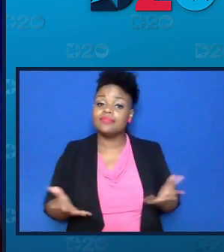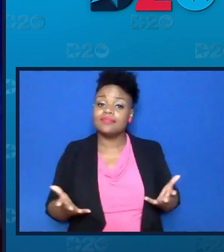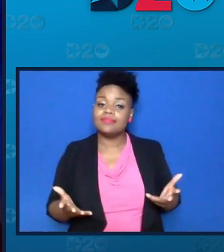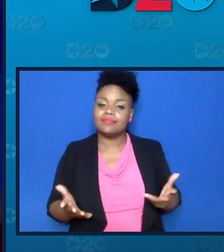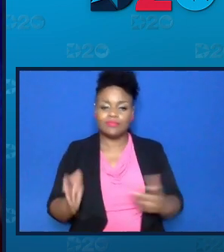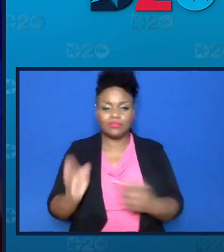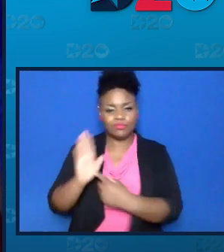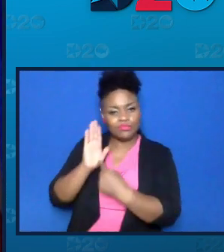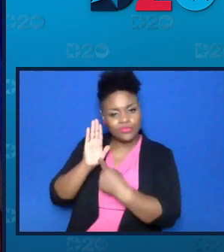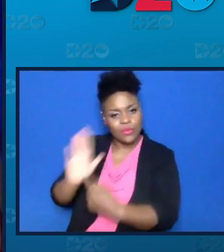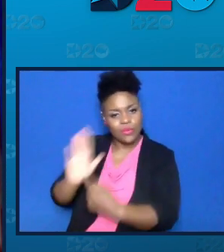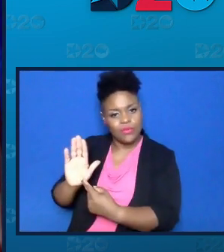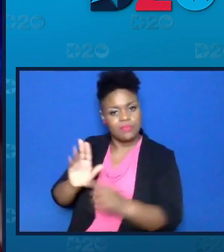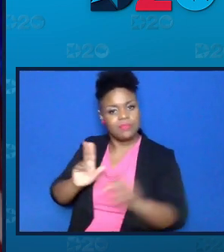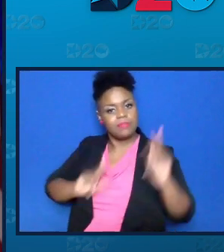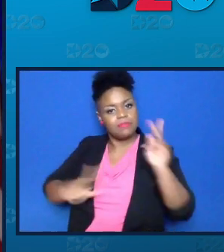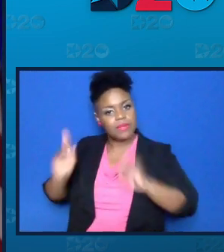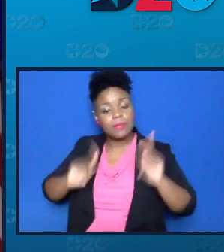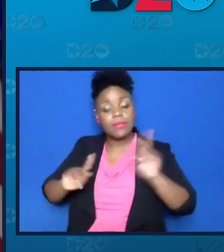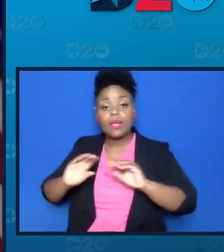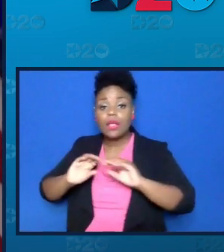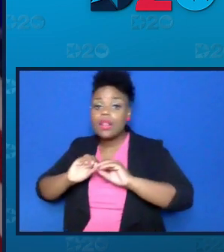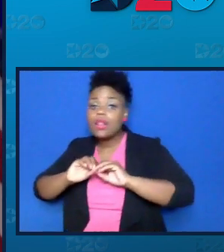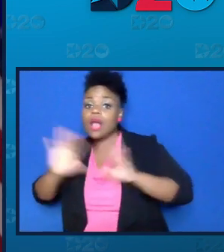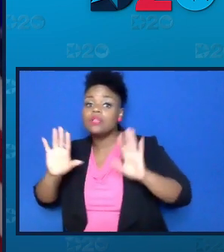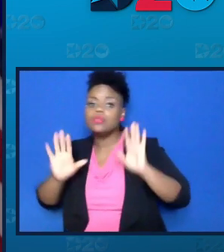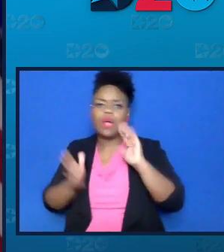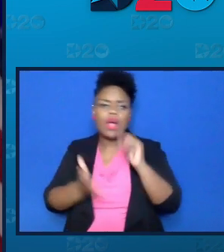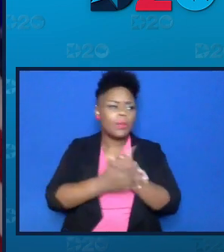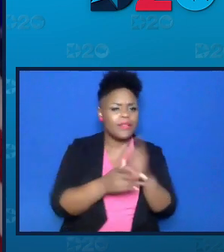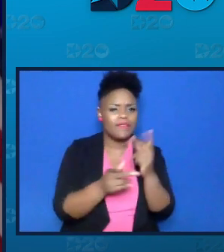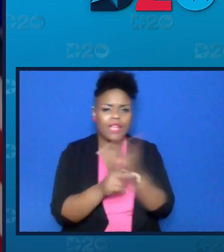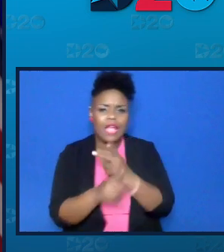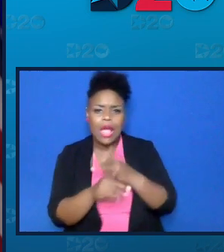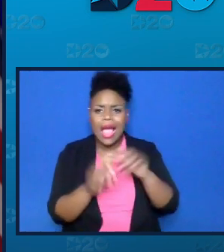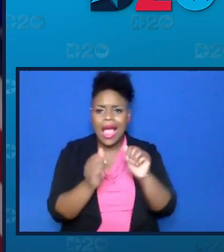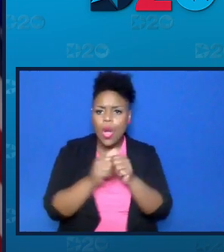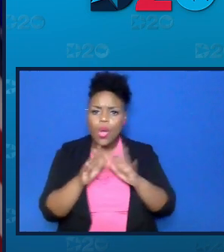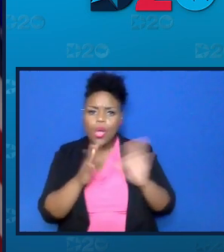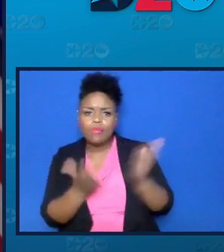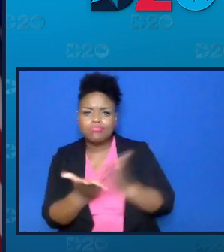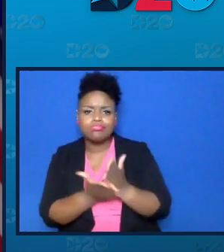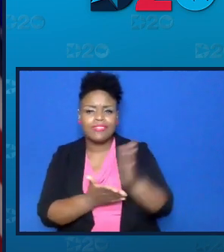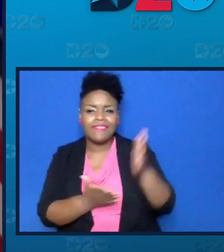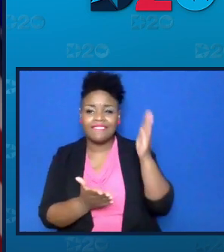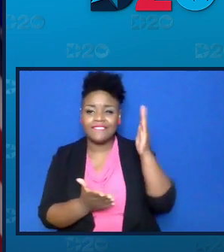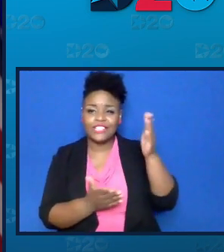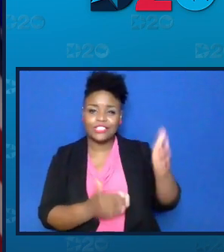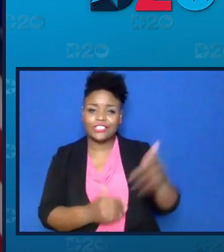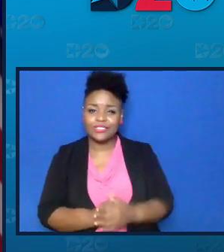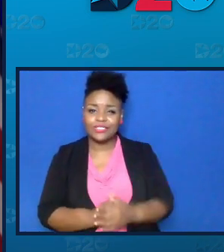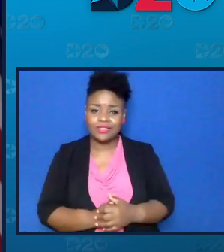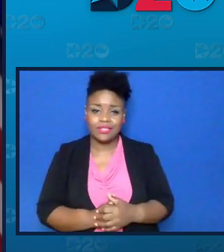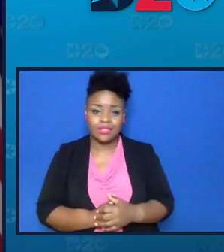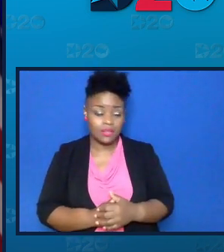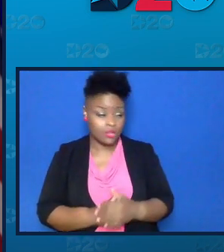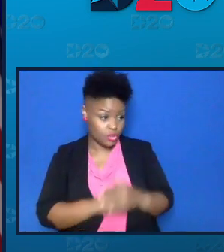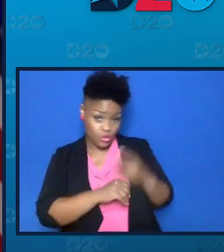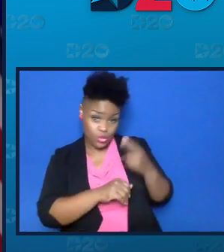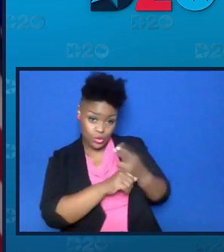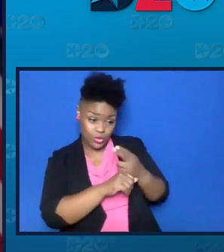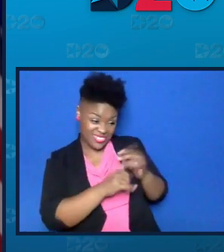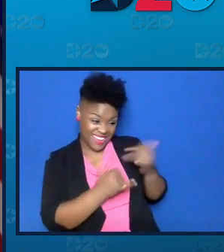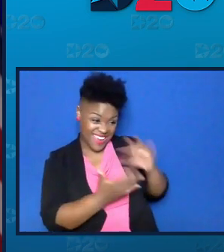light. Those are words for our time. The current president has cloaked American darkness for much